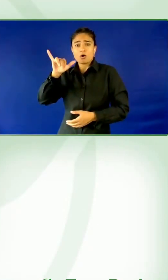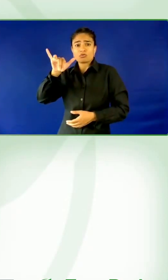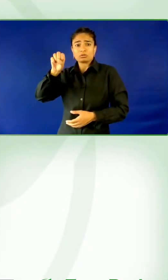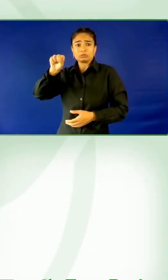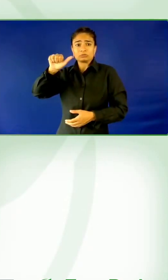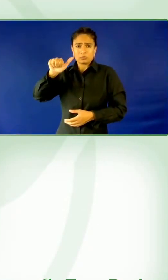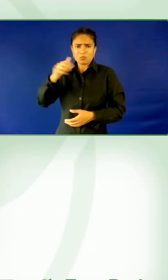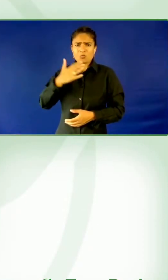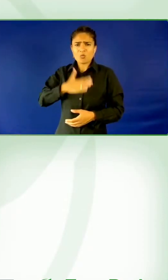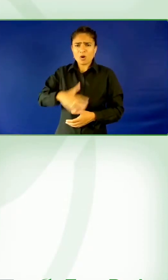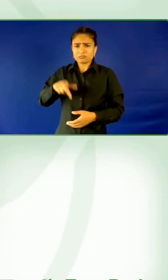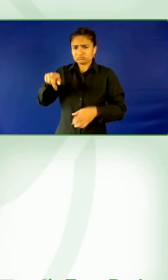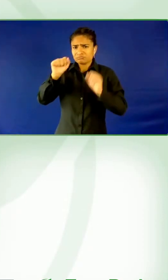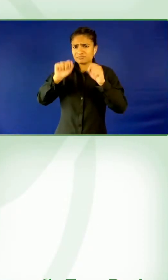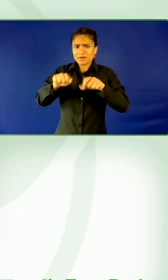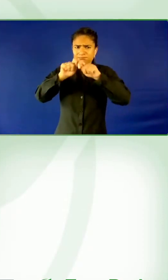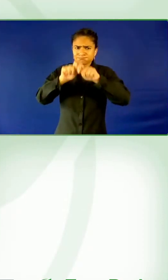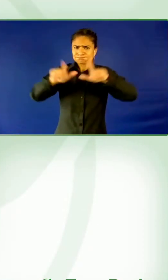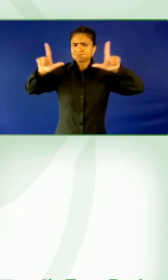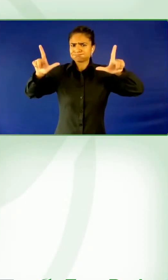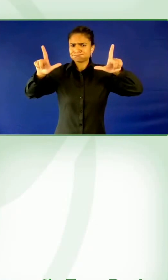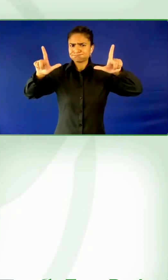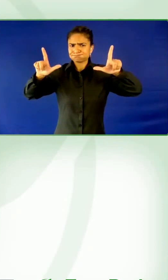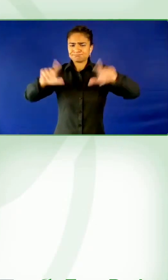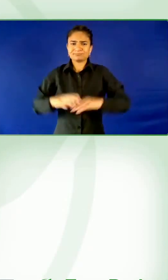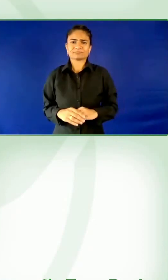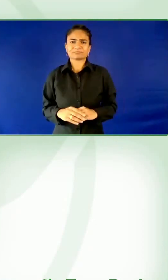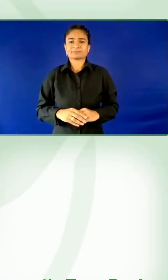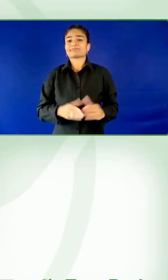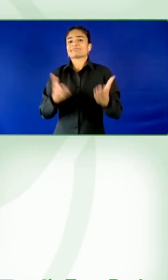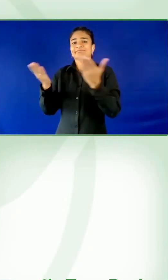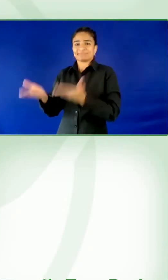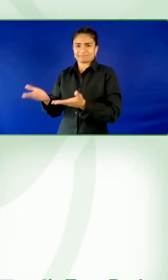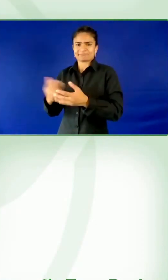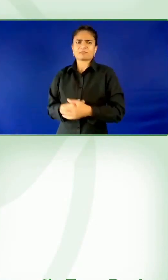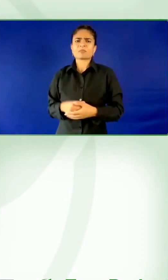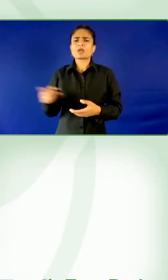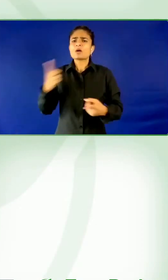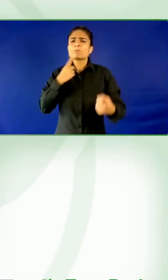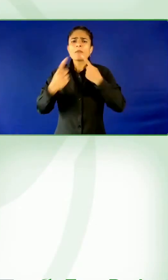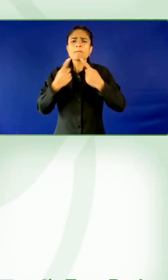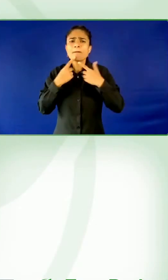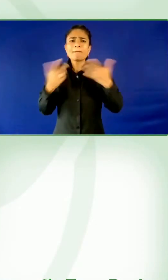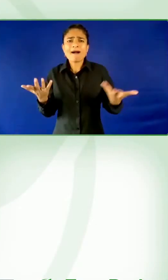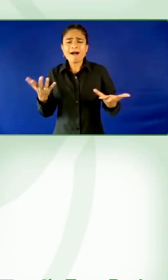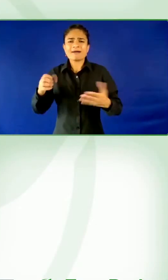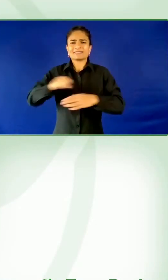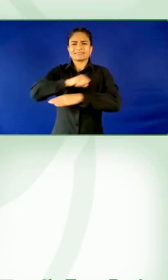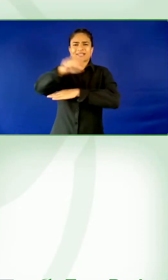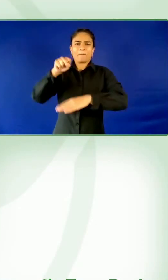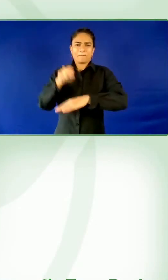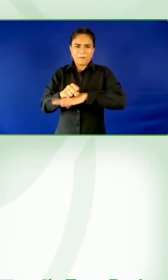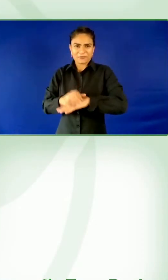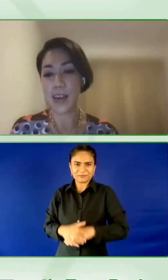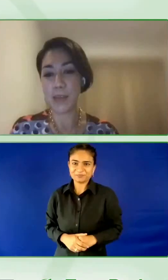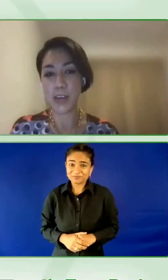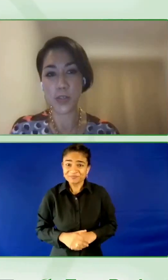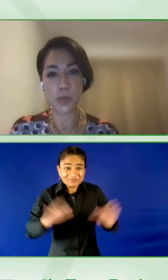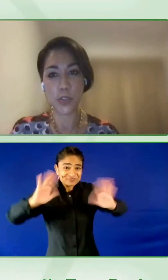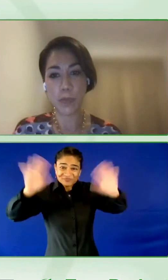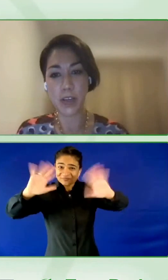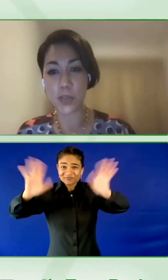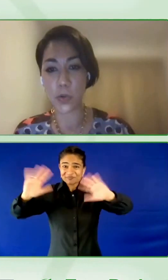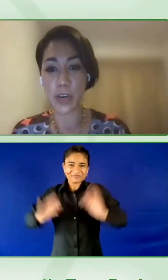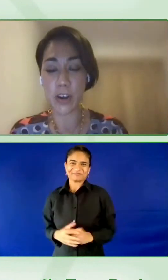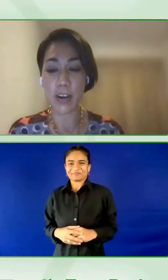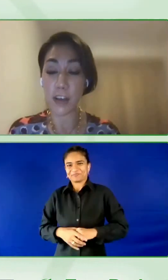As the kind introduction has shared, I'm Marissa. I'm from Disabled People's Association, and I'm here to